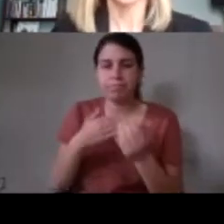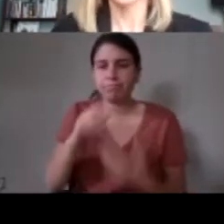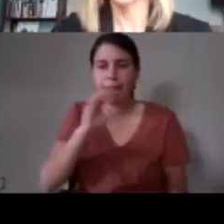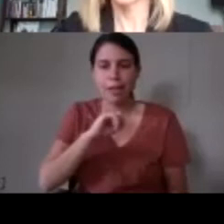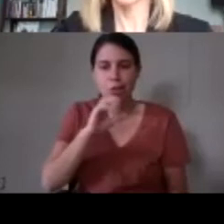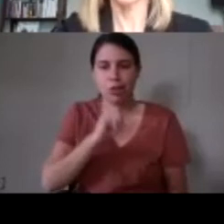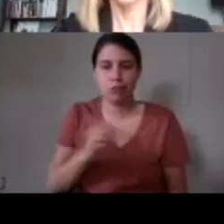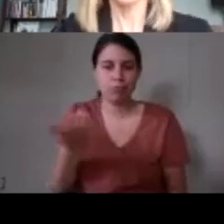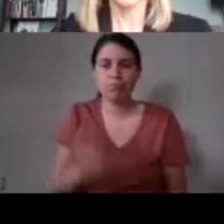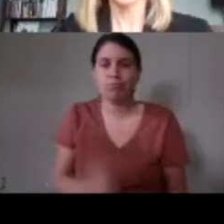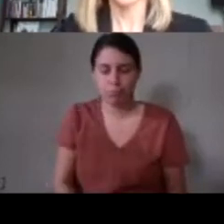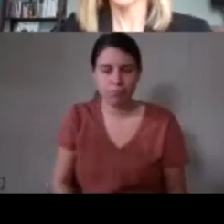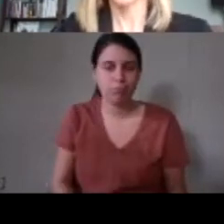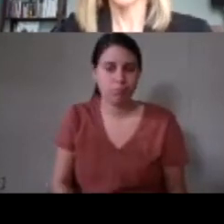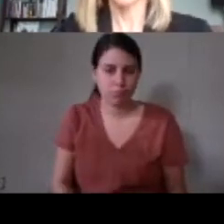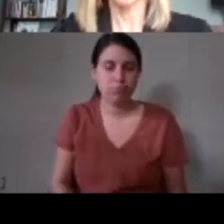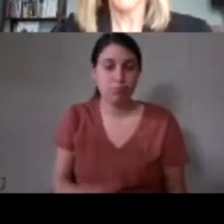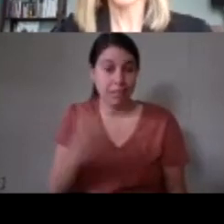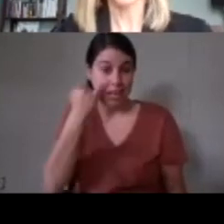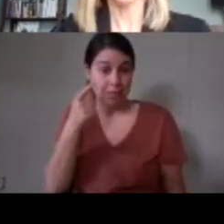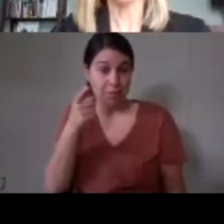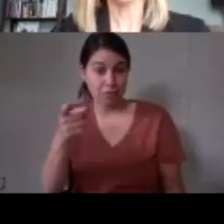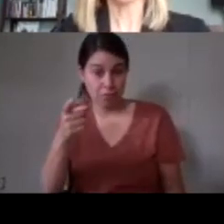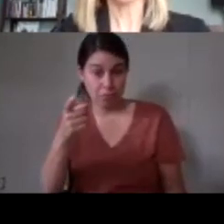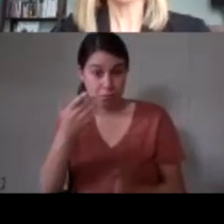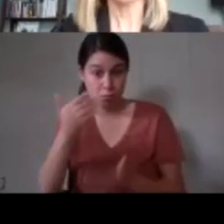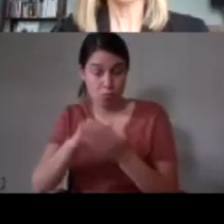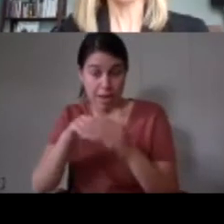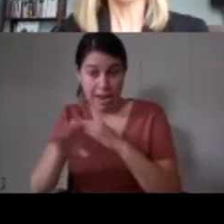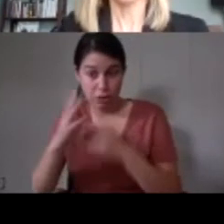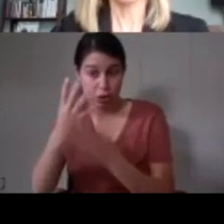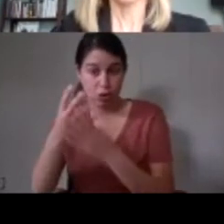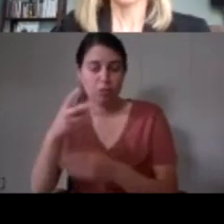you're considering, reentry was a factor.